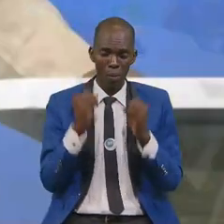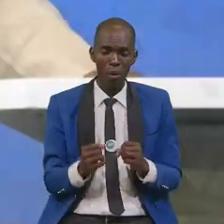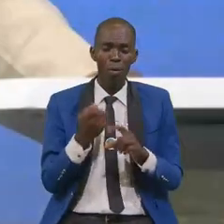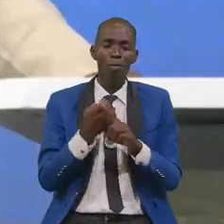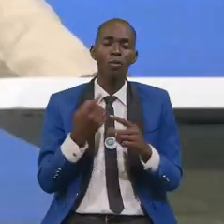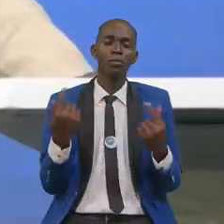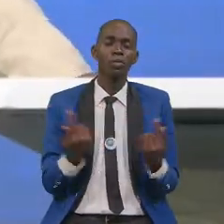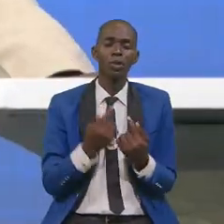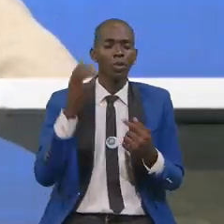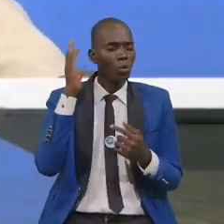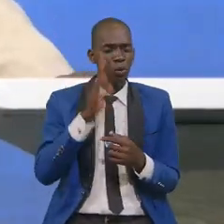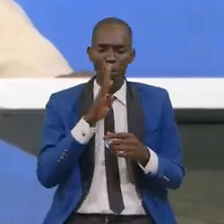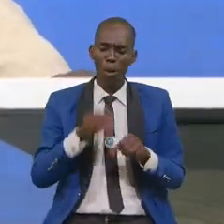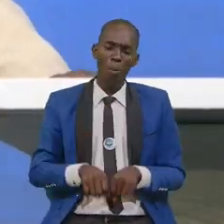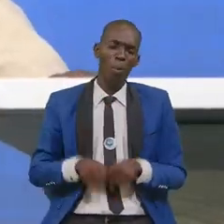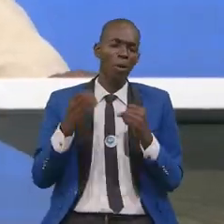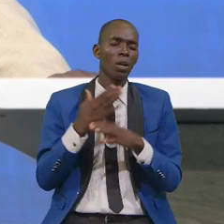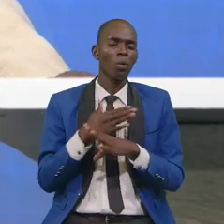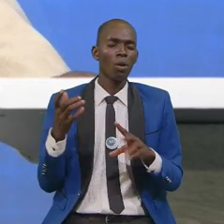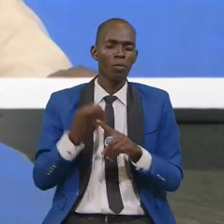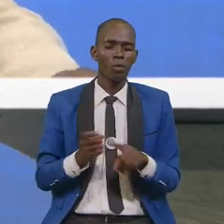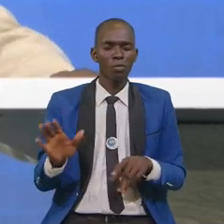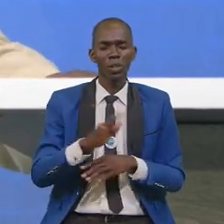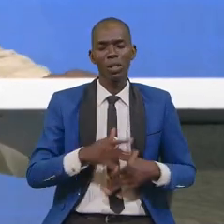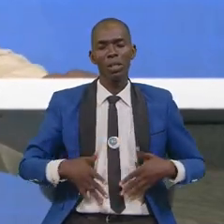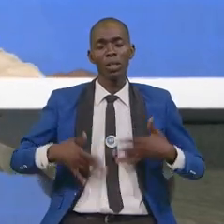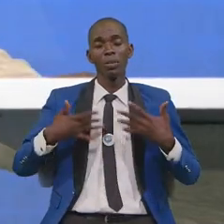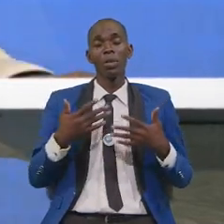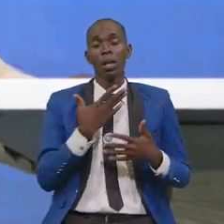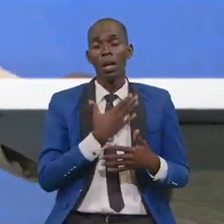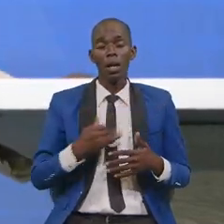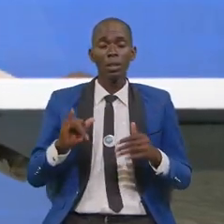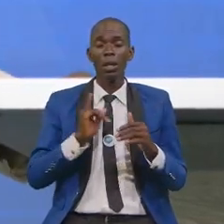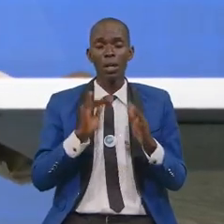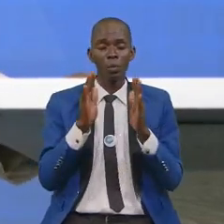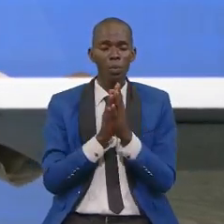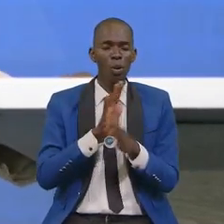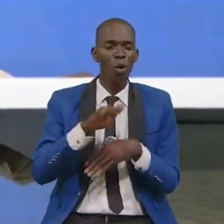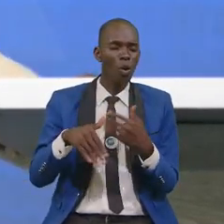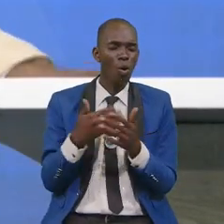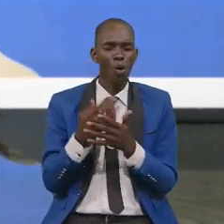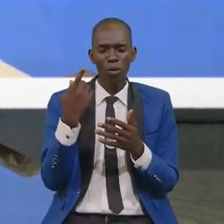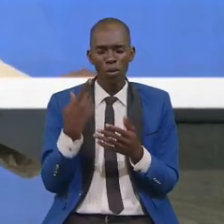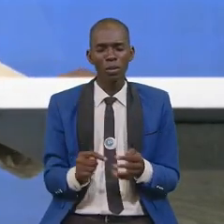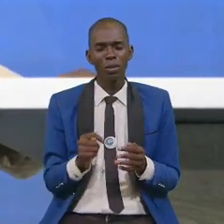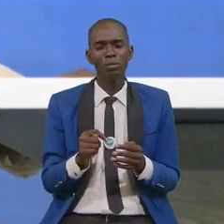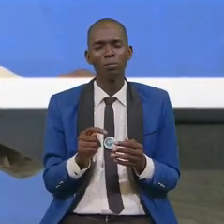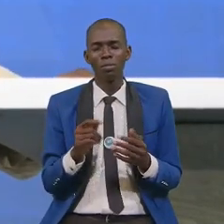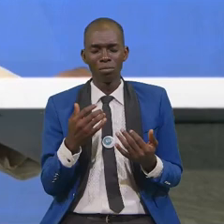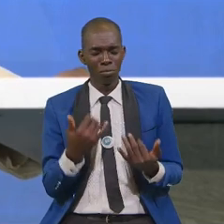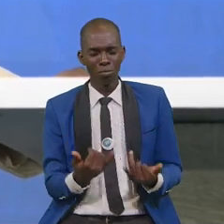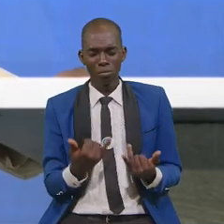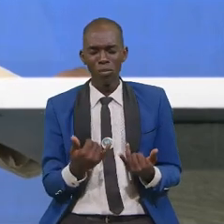be broken away from their lives. And Lord, I pray all the presence of the pollution of the sins,